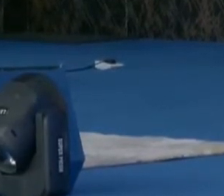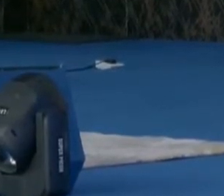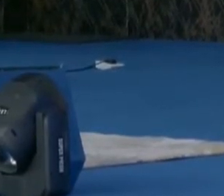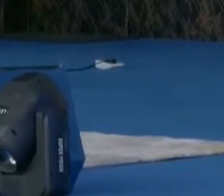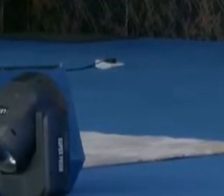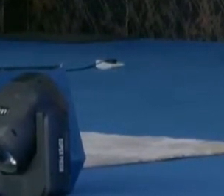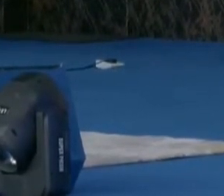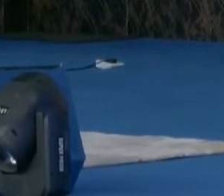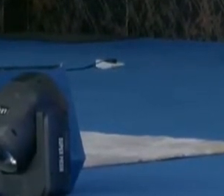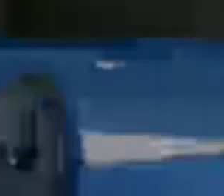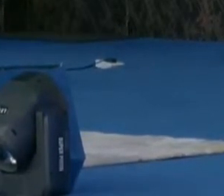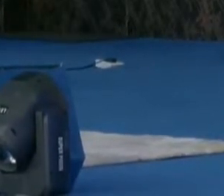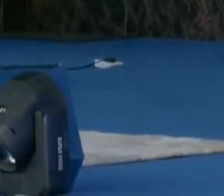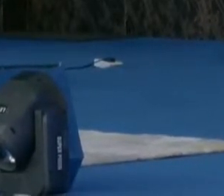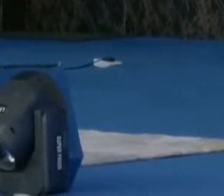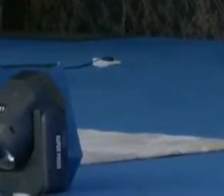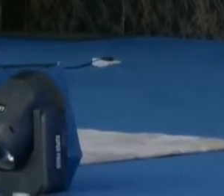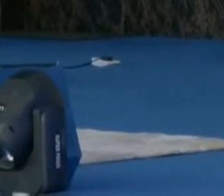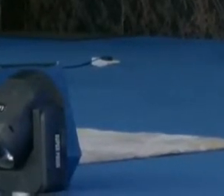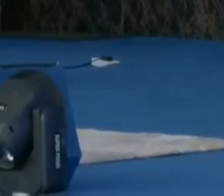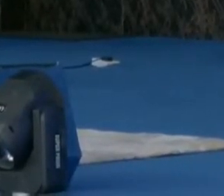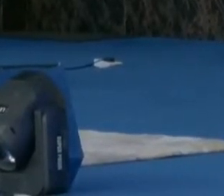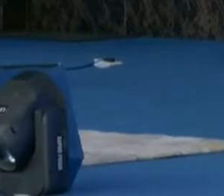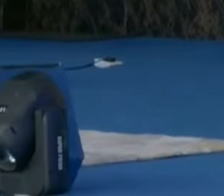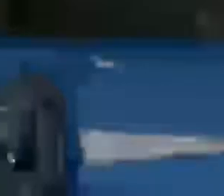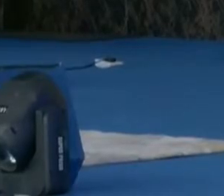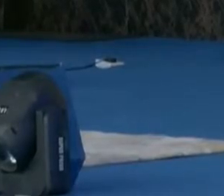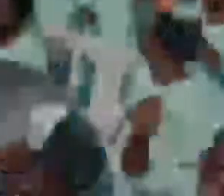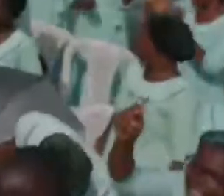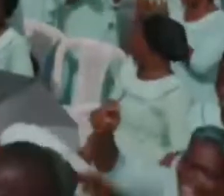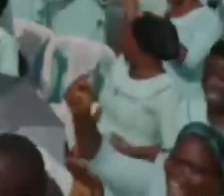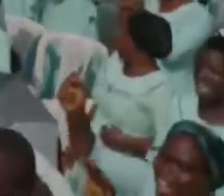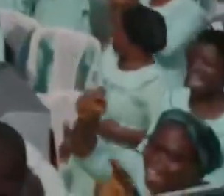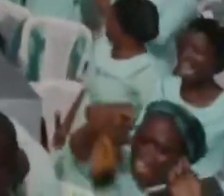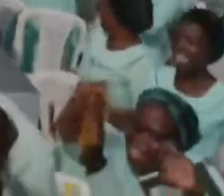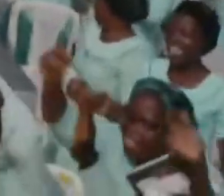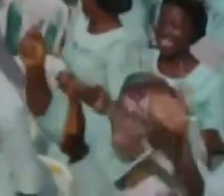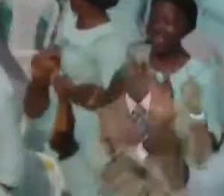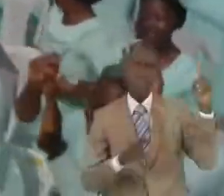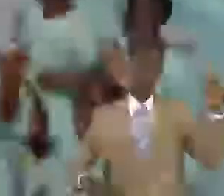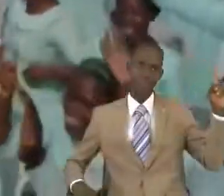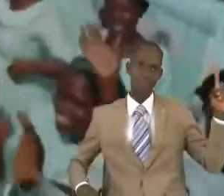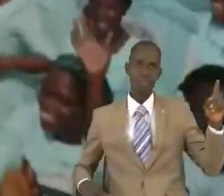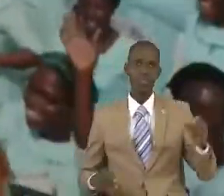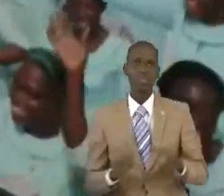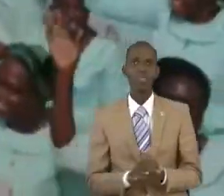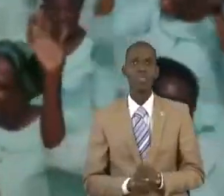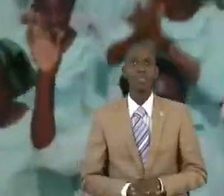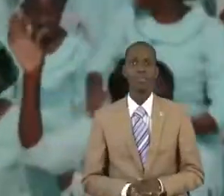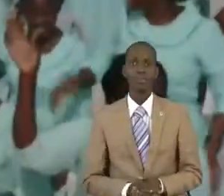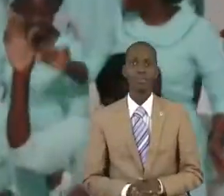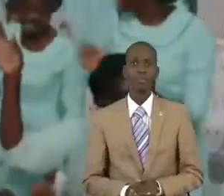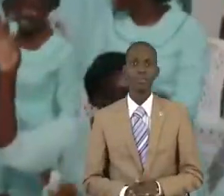Don't understand Resurrection Day. I said, praise the Lord.